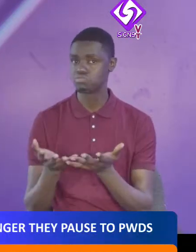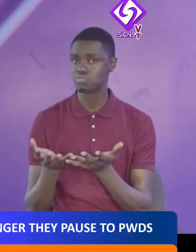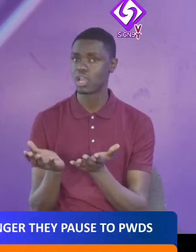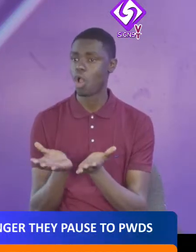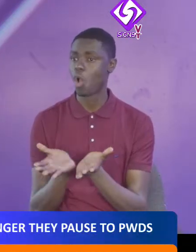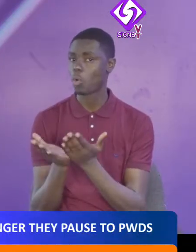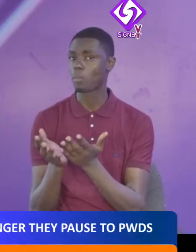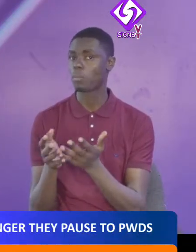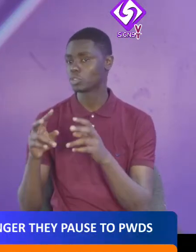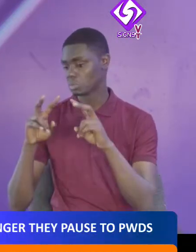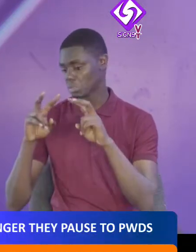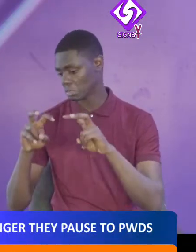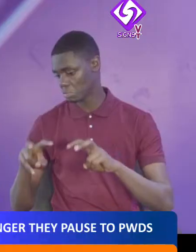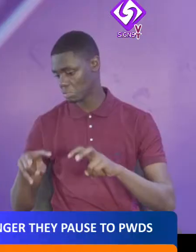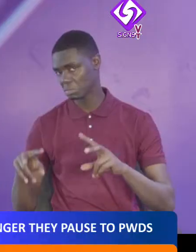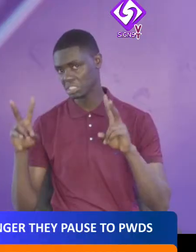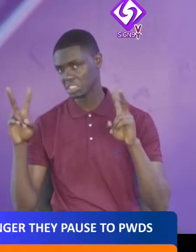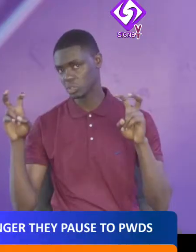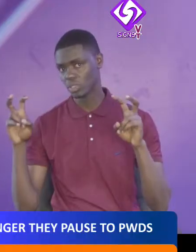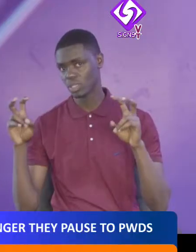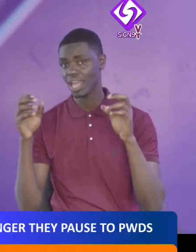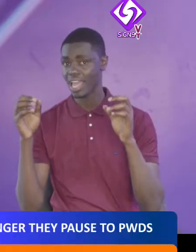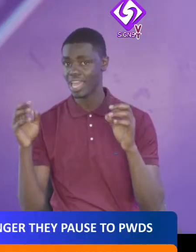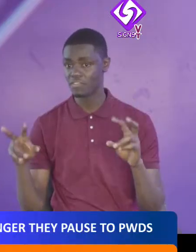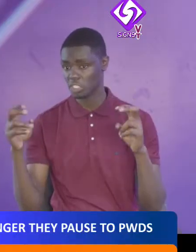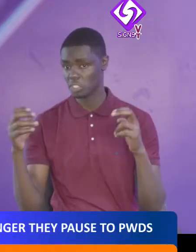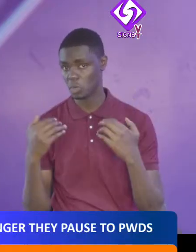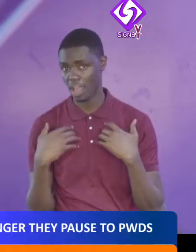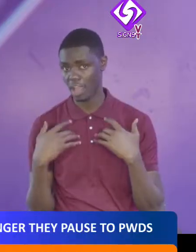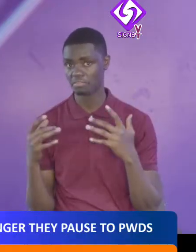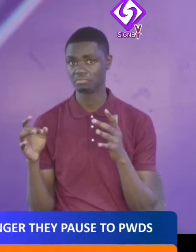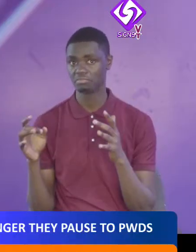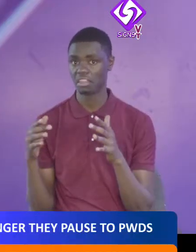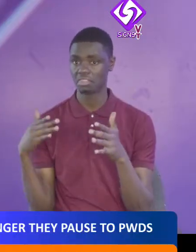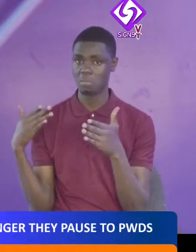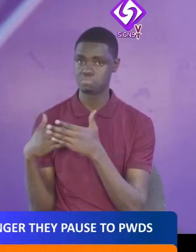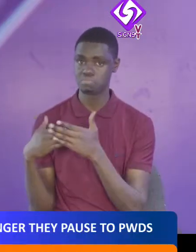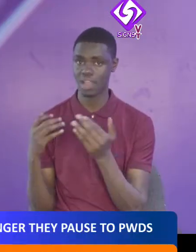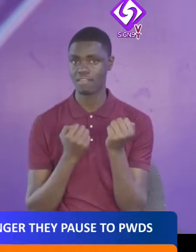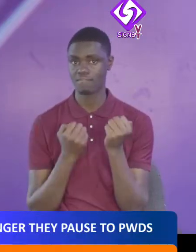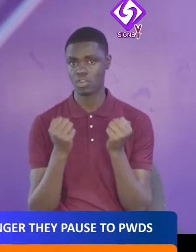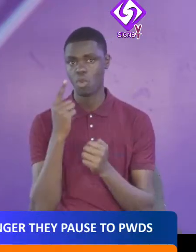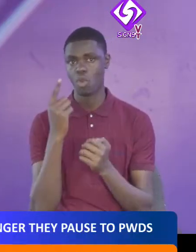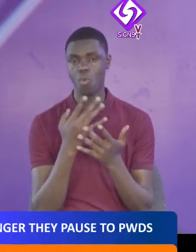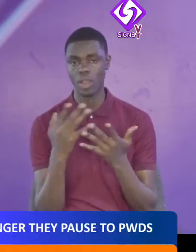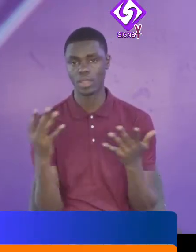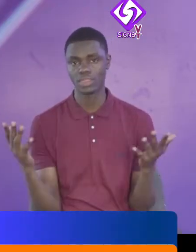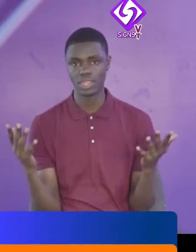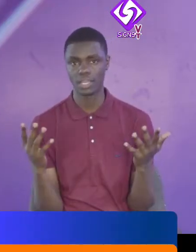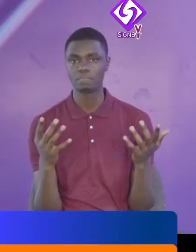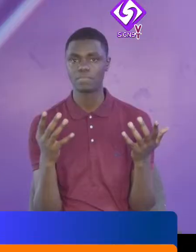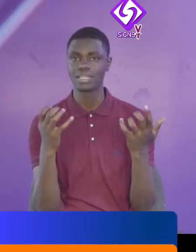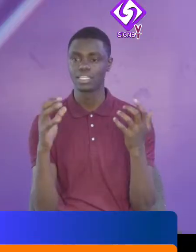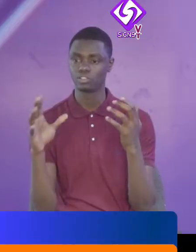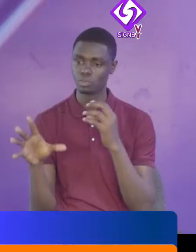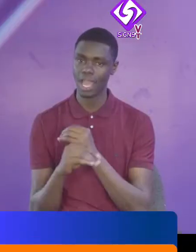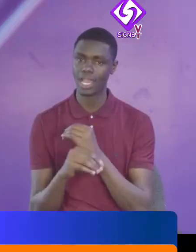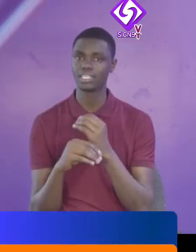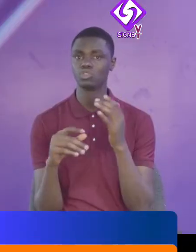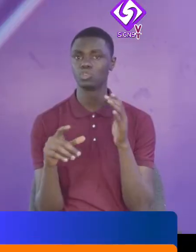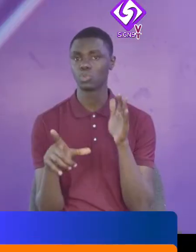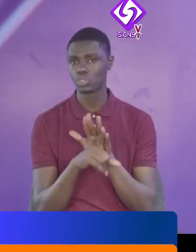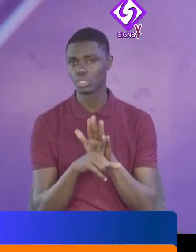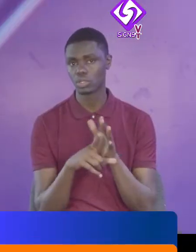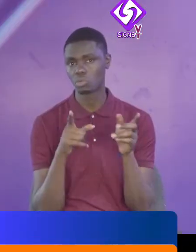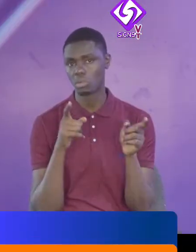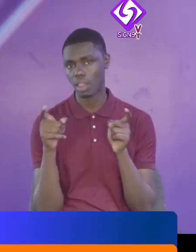any issues. Yeah. And if it has issues, they always reject the vehicle. So one thing that needs to be added on those regulations is that the